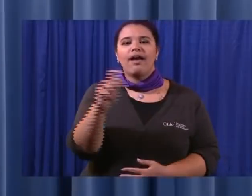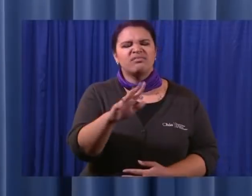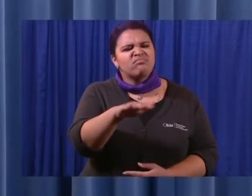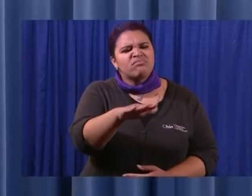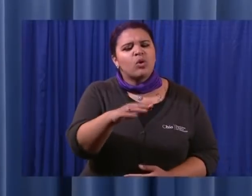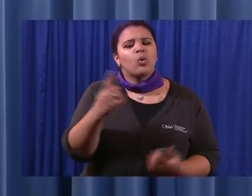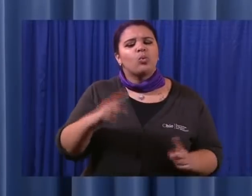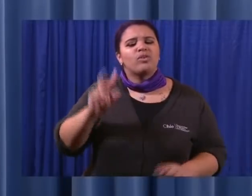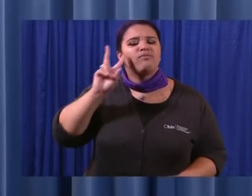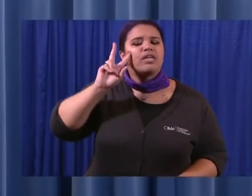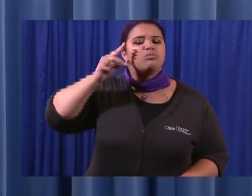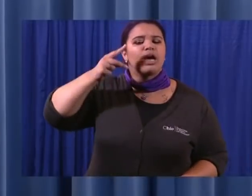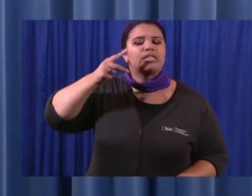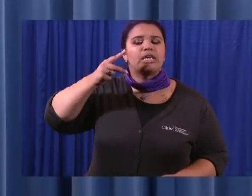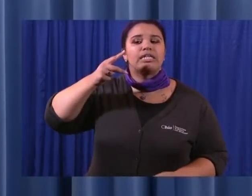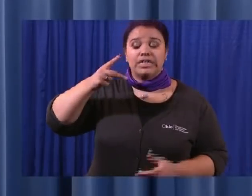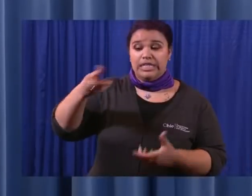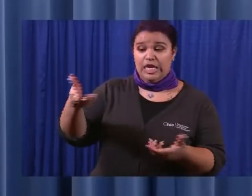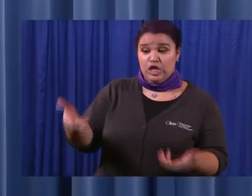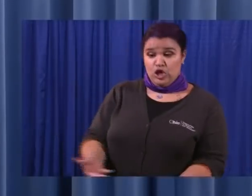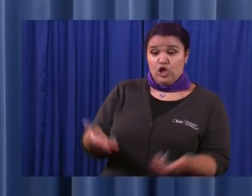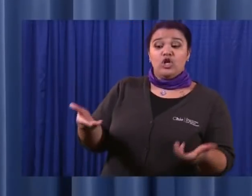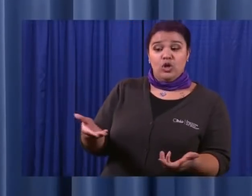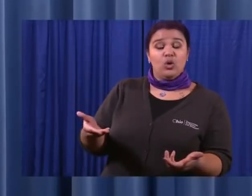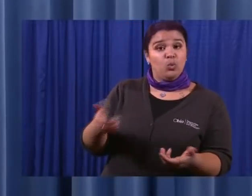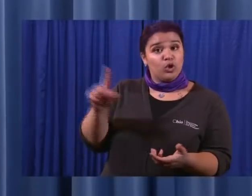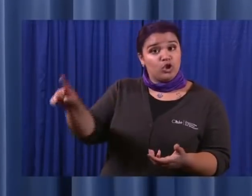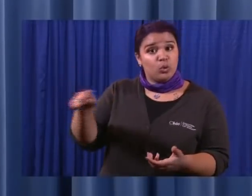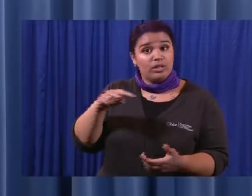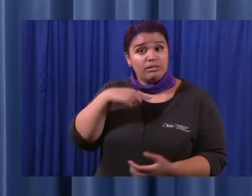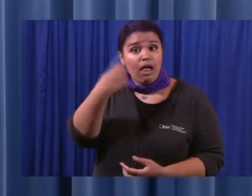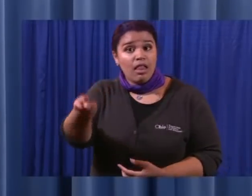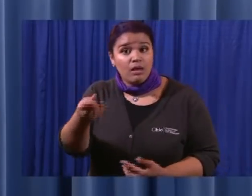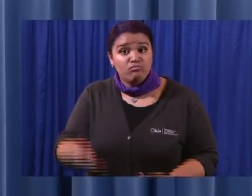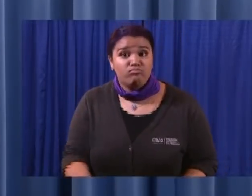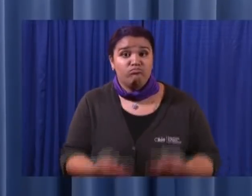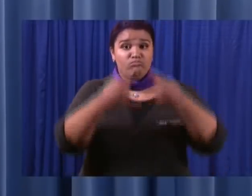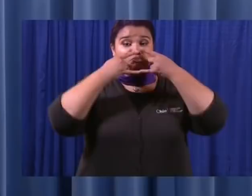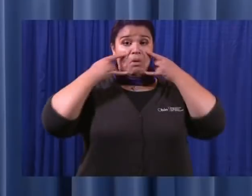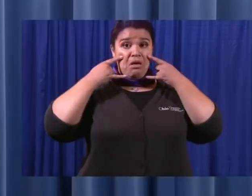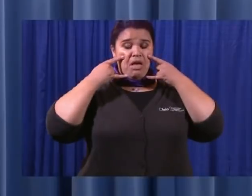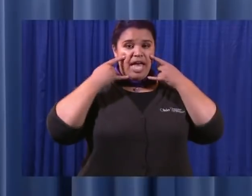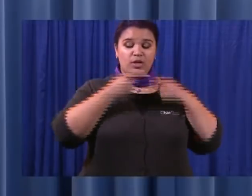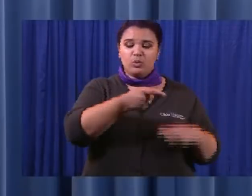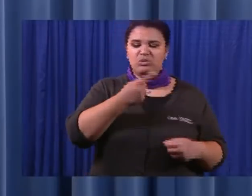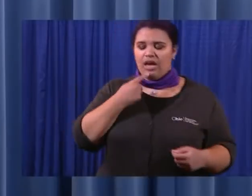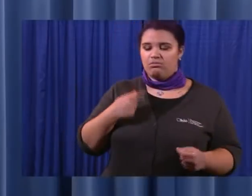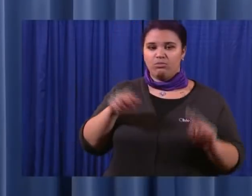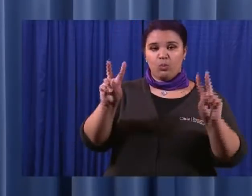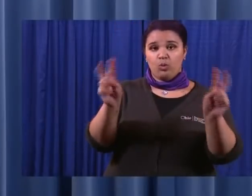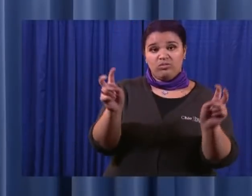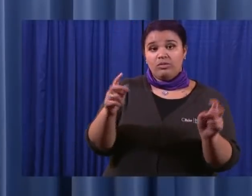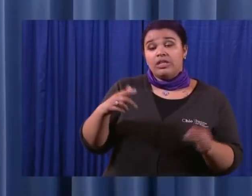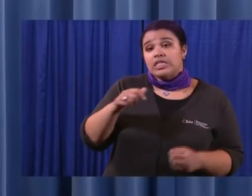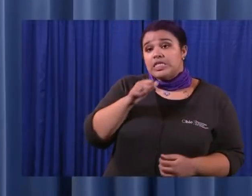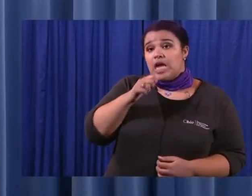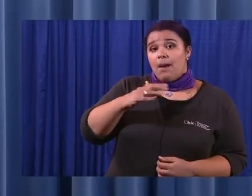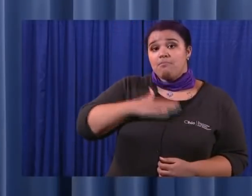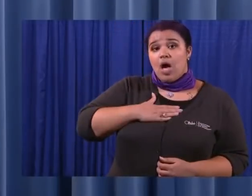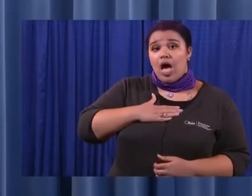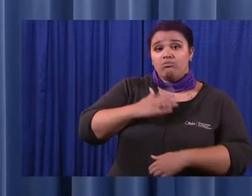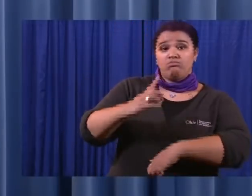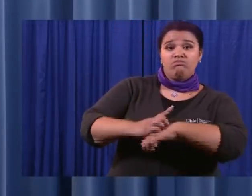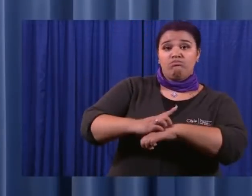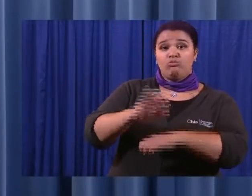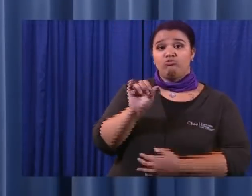today, you said it's not your job to tell the Vice President what to do. Why not? Doesn't he have the